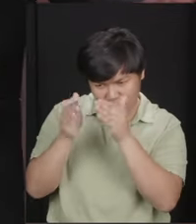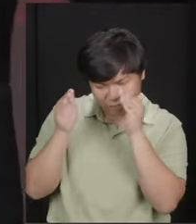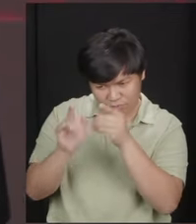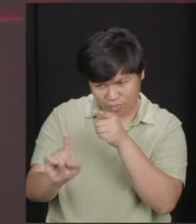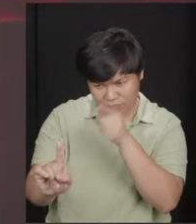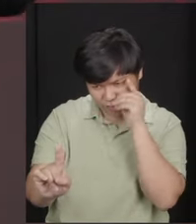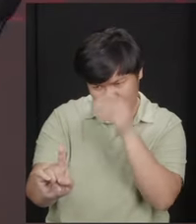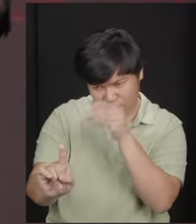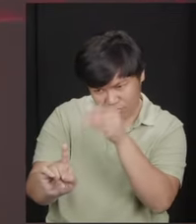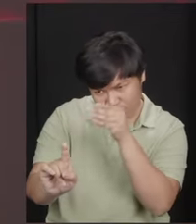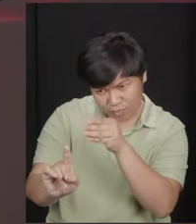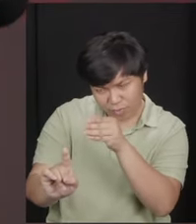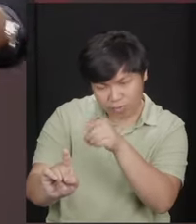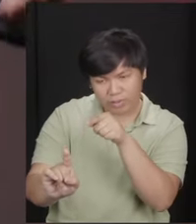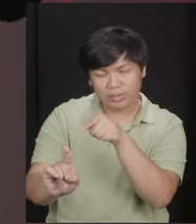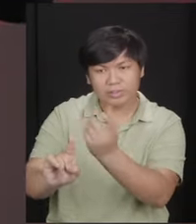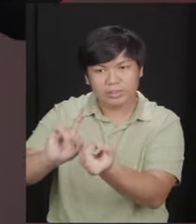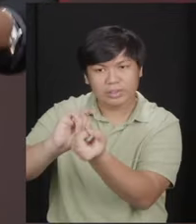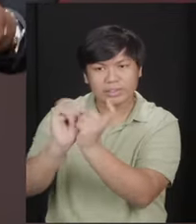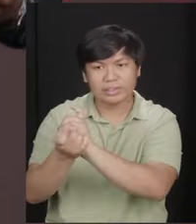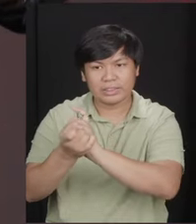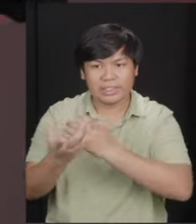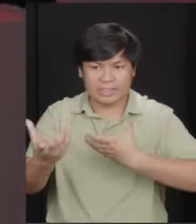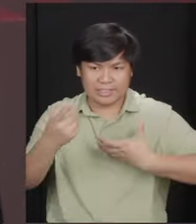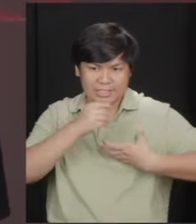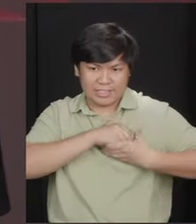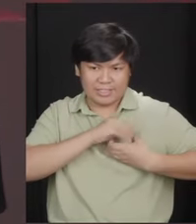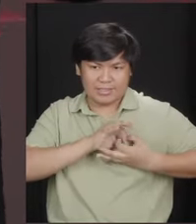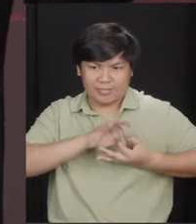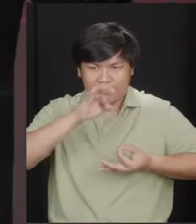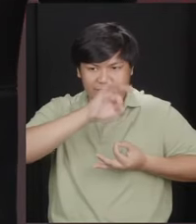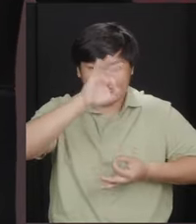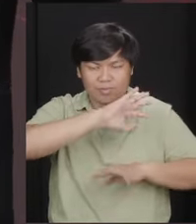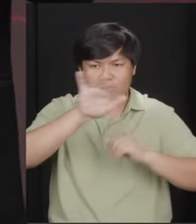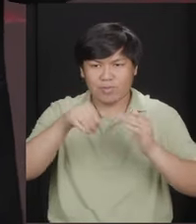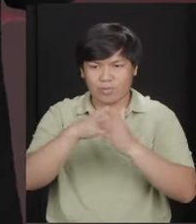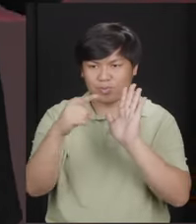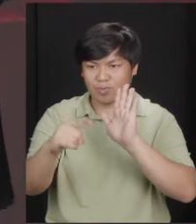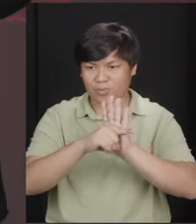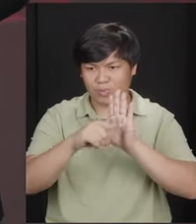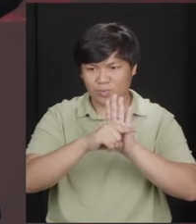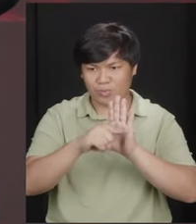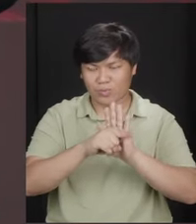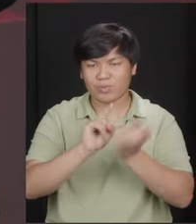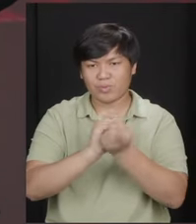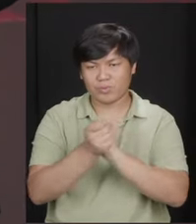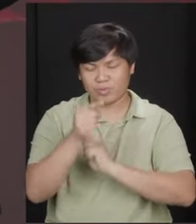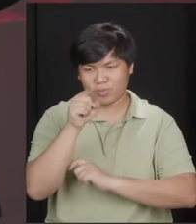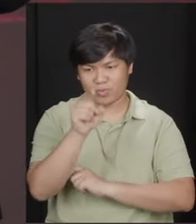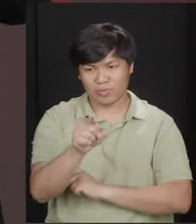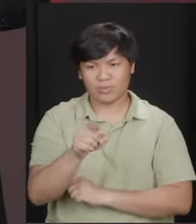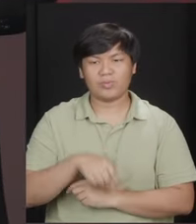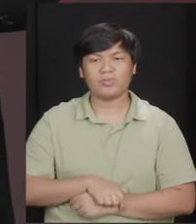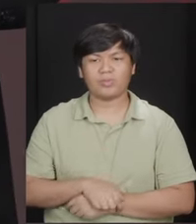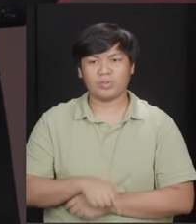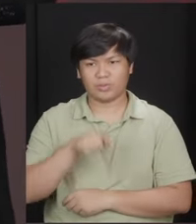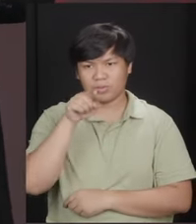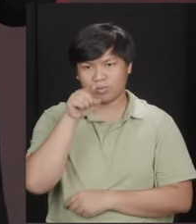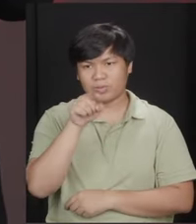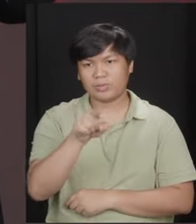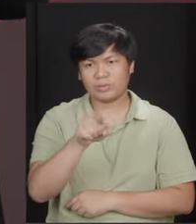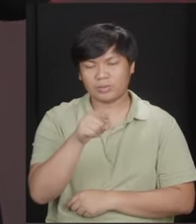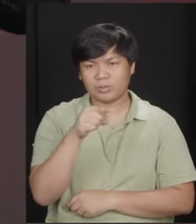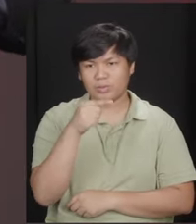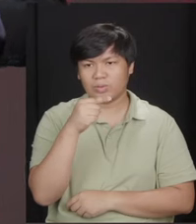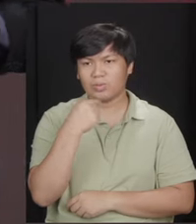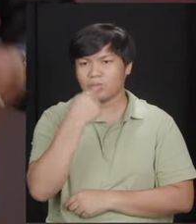focus. Eventually it becomes part of your soul. All the negativity, it becomes you. And so you, who